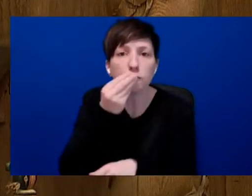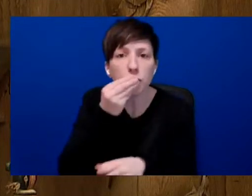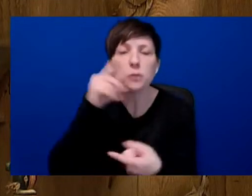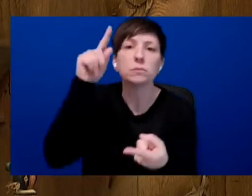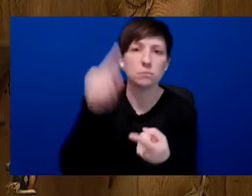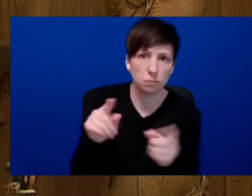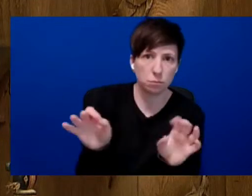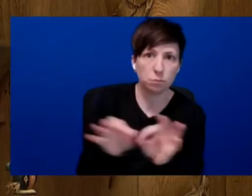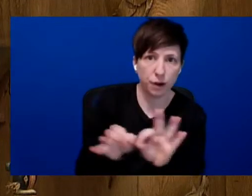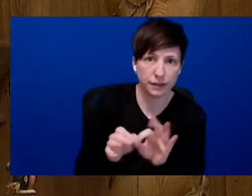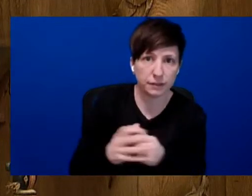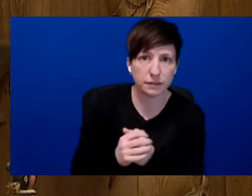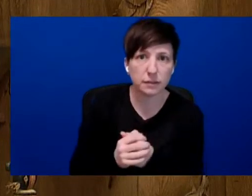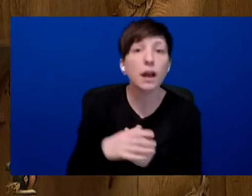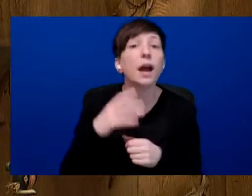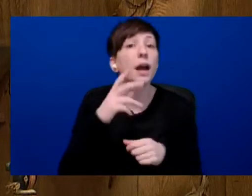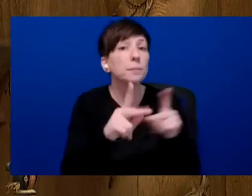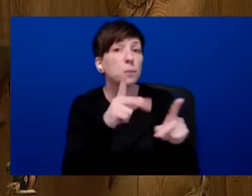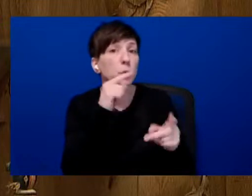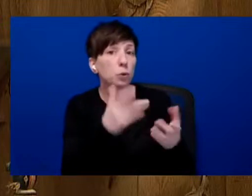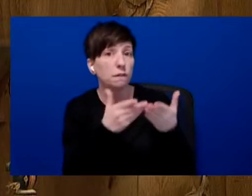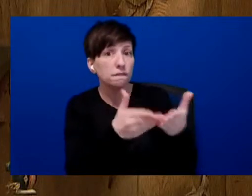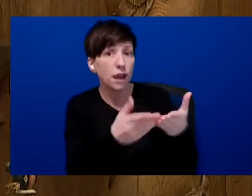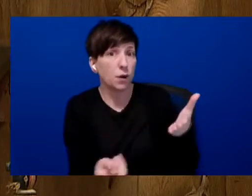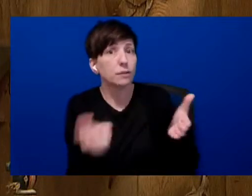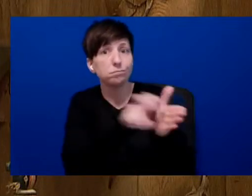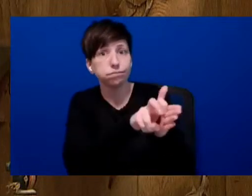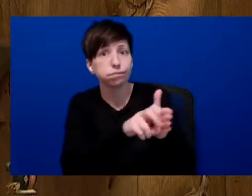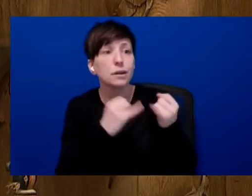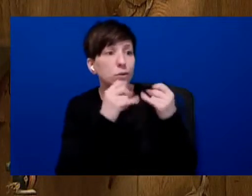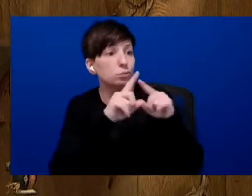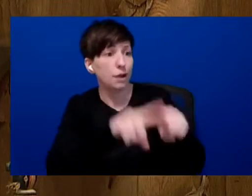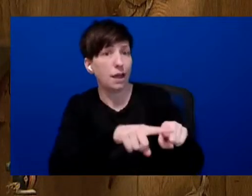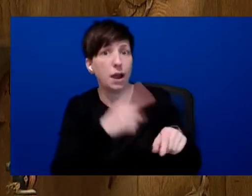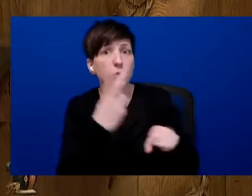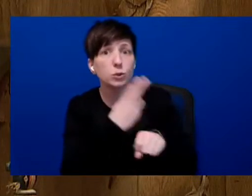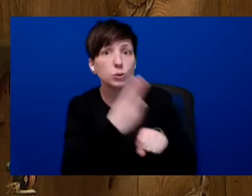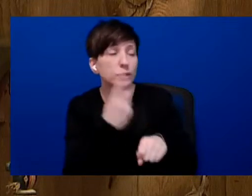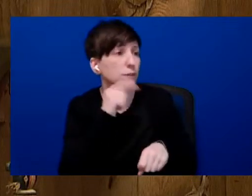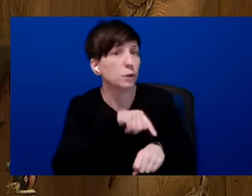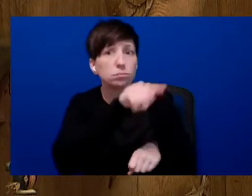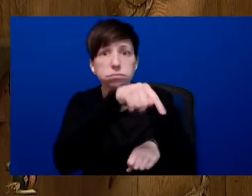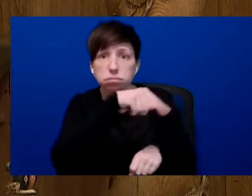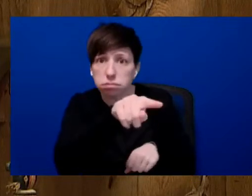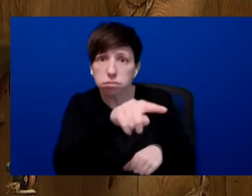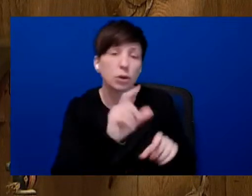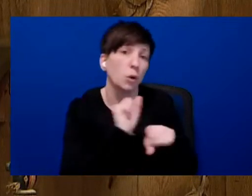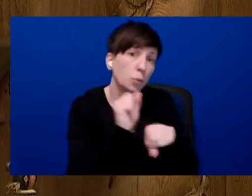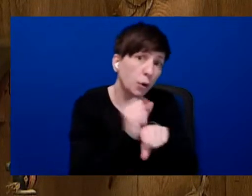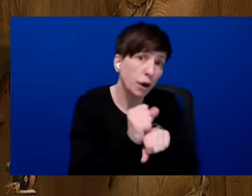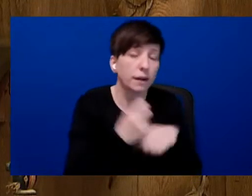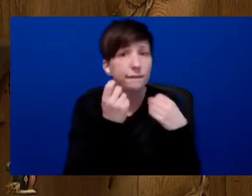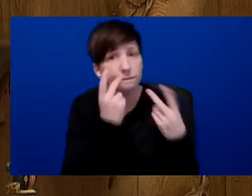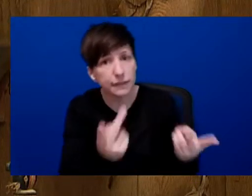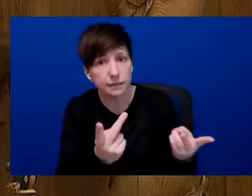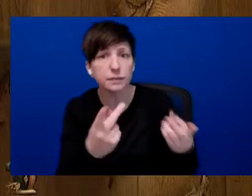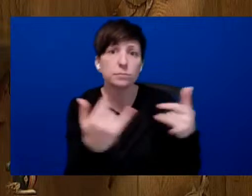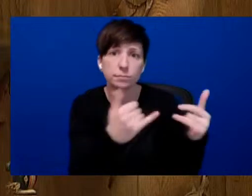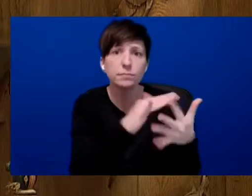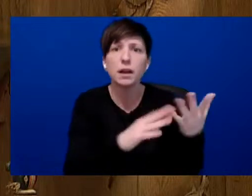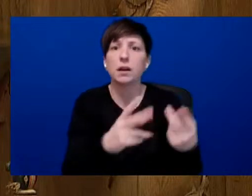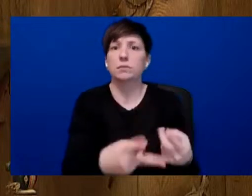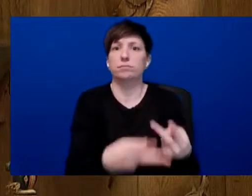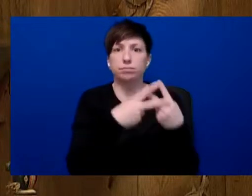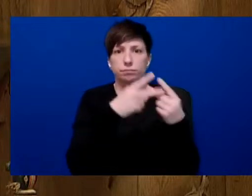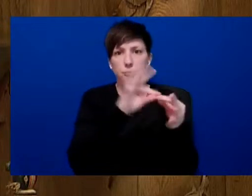relies on BC ferries to get to work, run errands, and visit loved ones. These measures build on the work